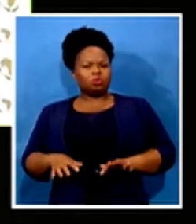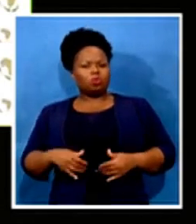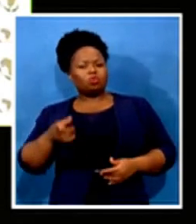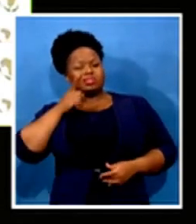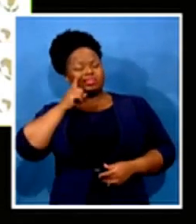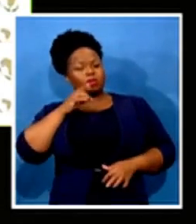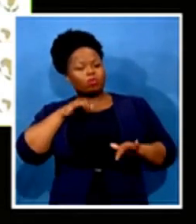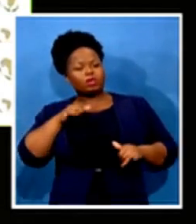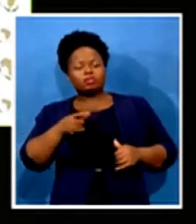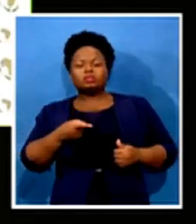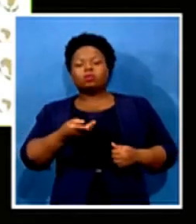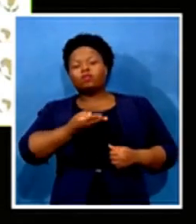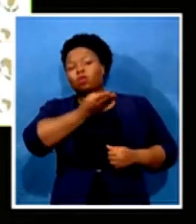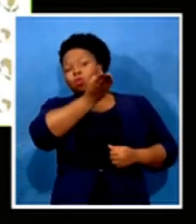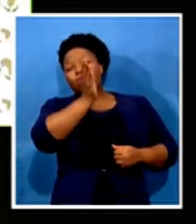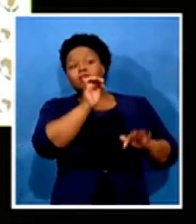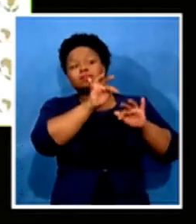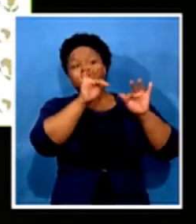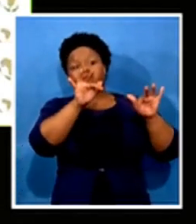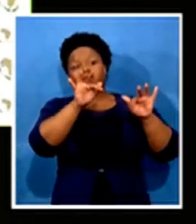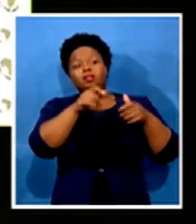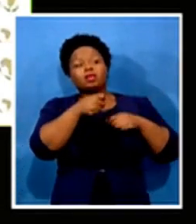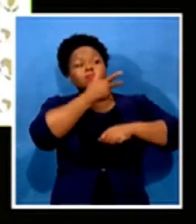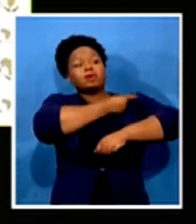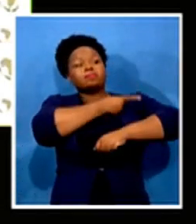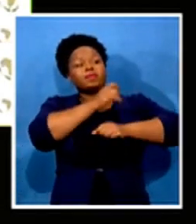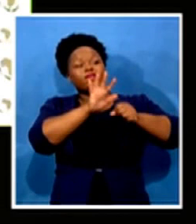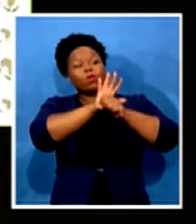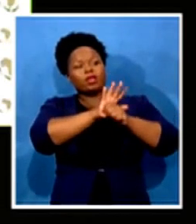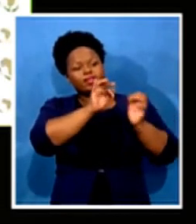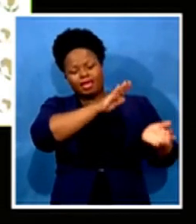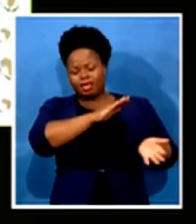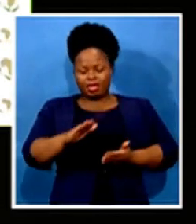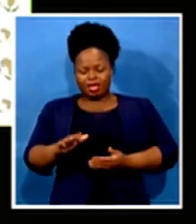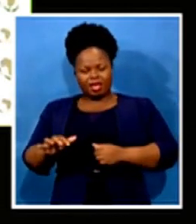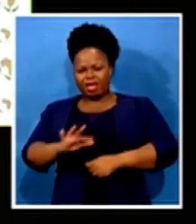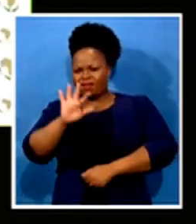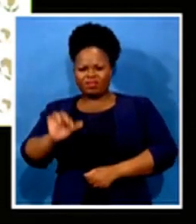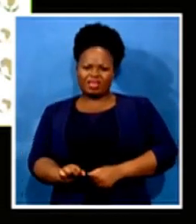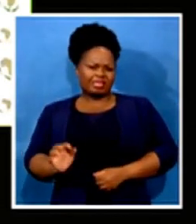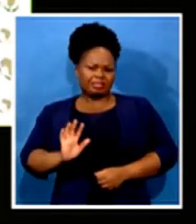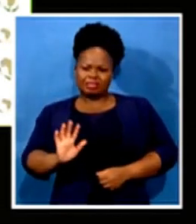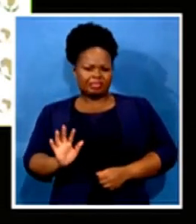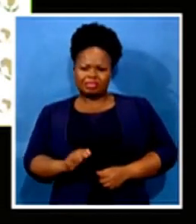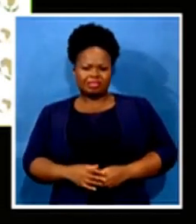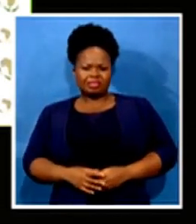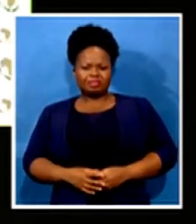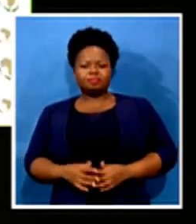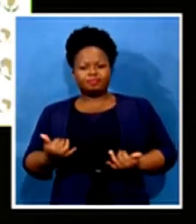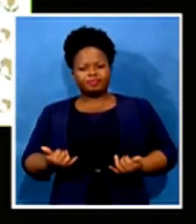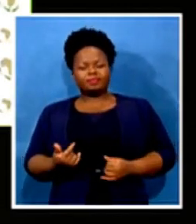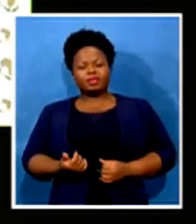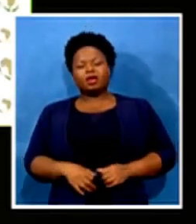before Africa has access to that. I think, again, this is a time that we've all talked about for the last 12